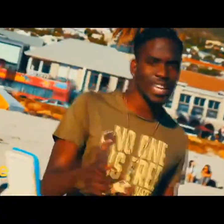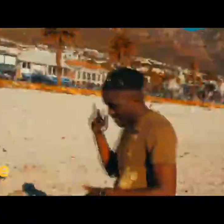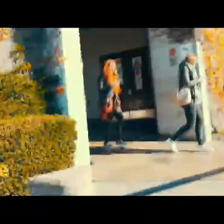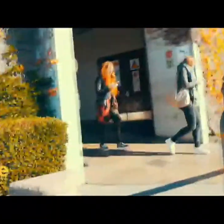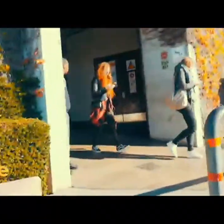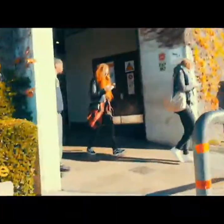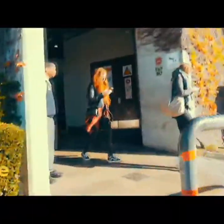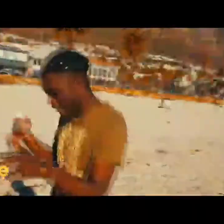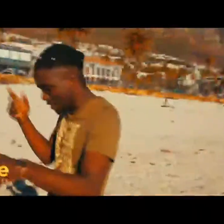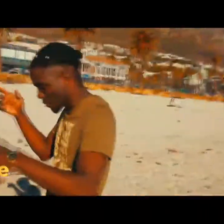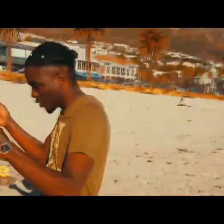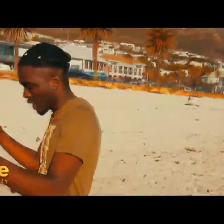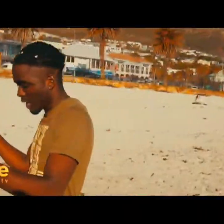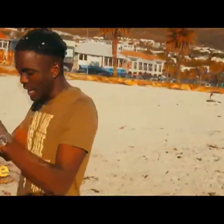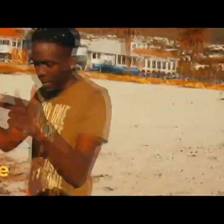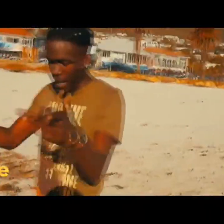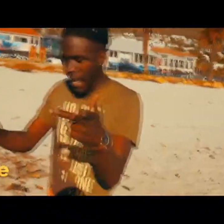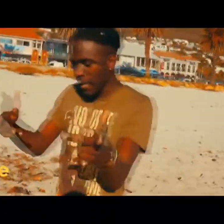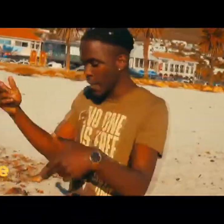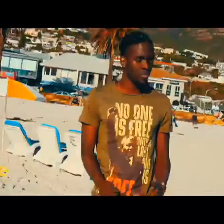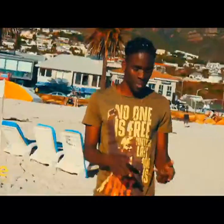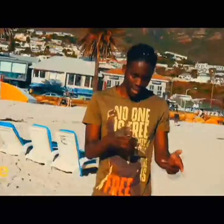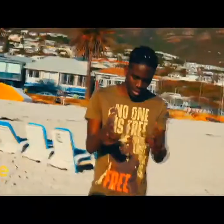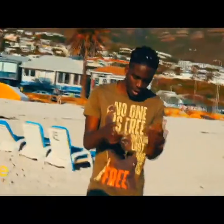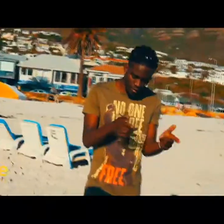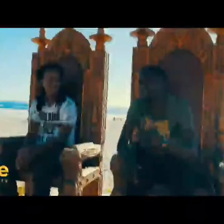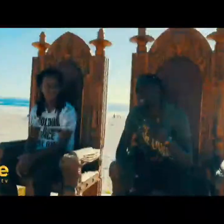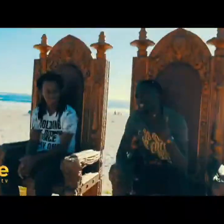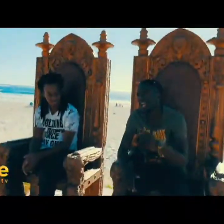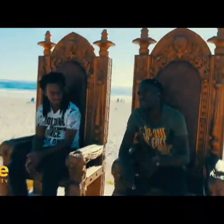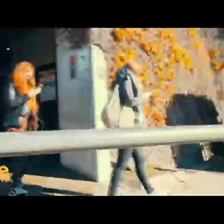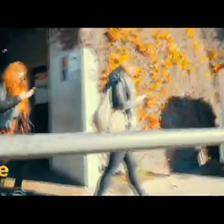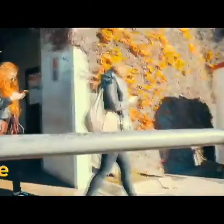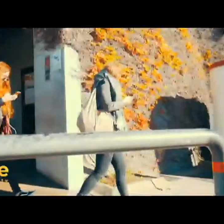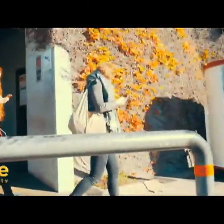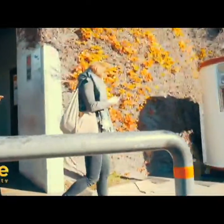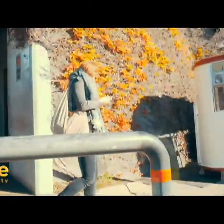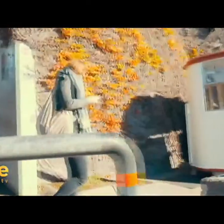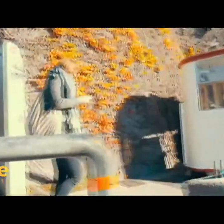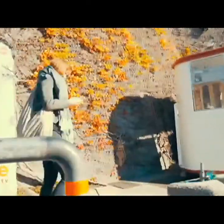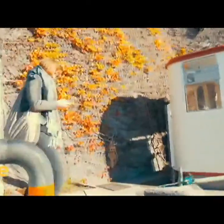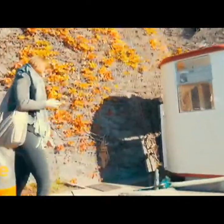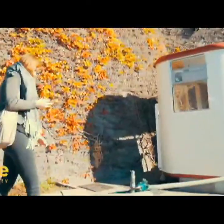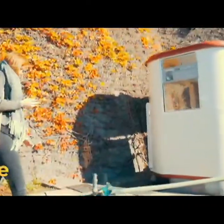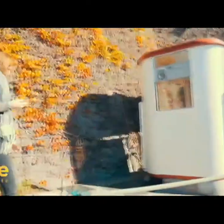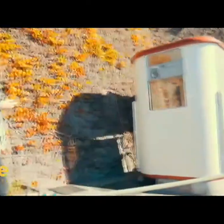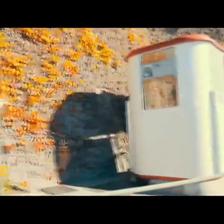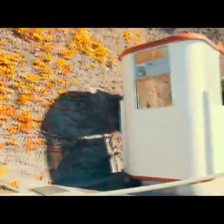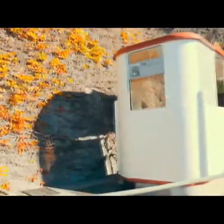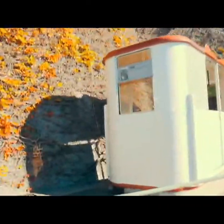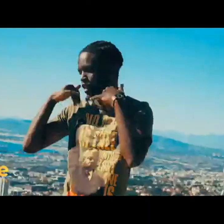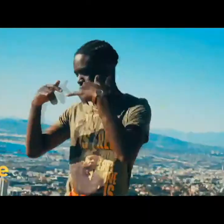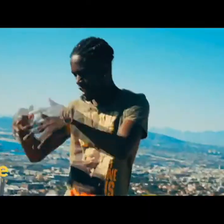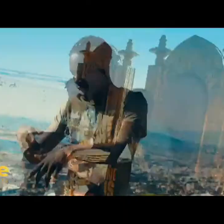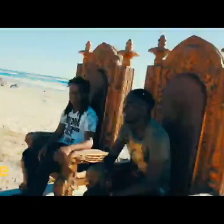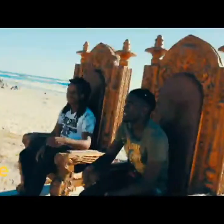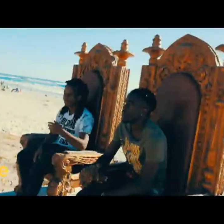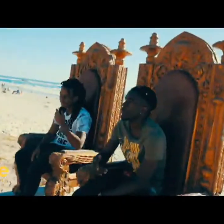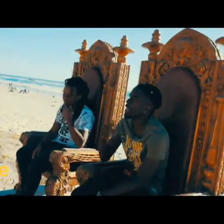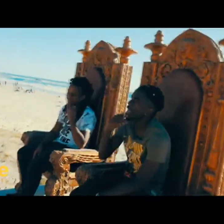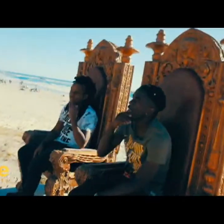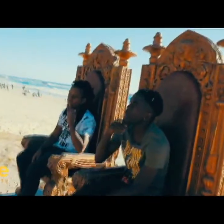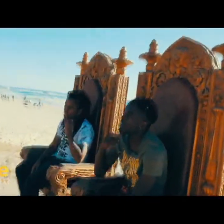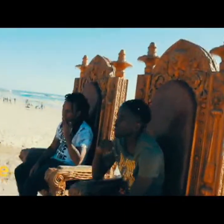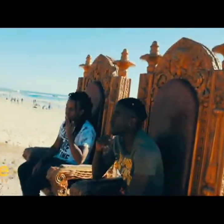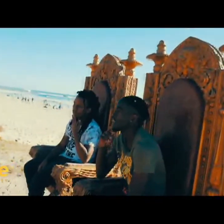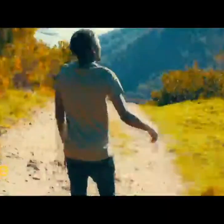is thinking is that they got it. Got them feeling like they Ali and fighting hard for the line. Like they love it when shorties post for photos or feel their phones. They told